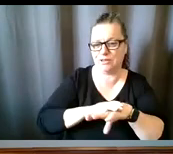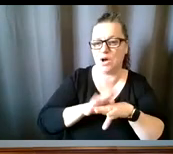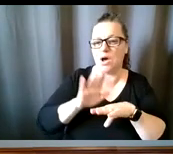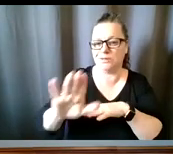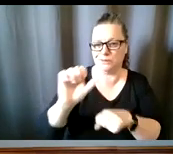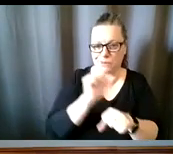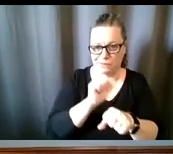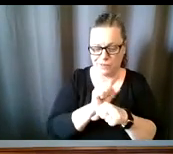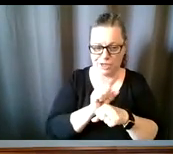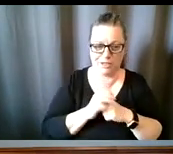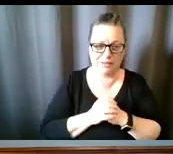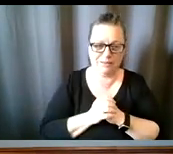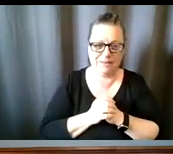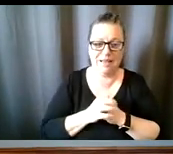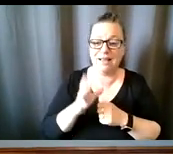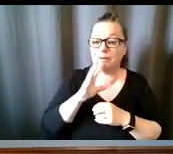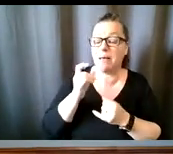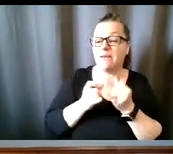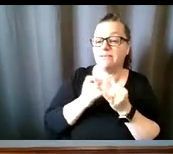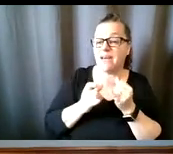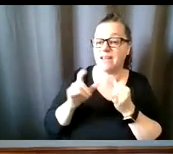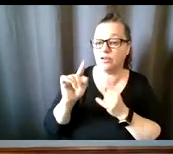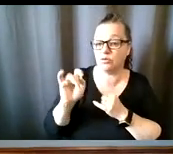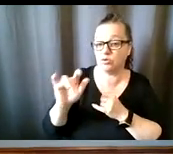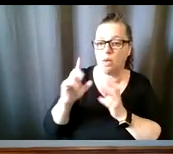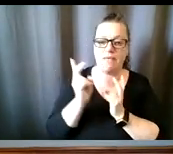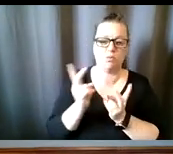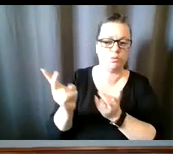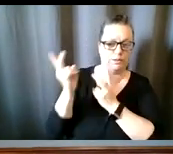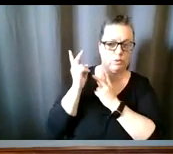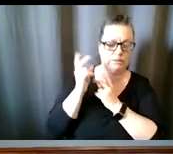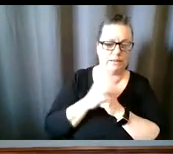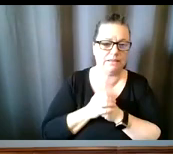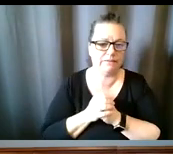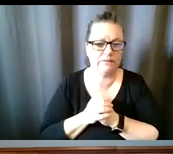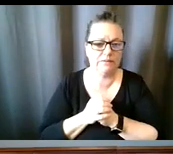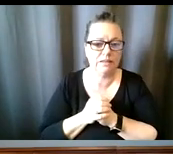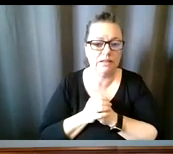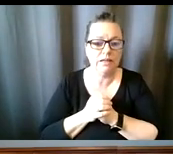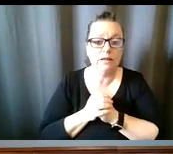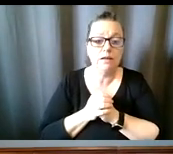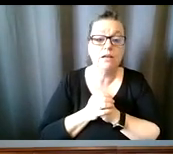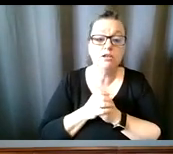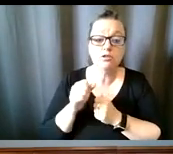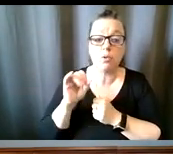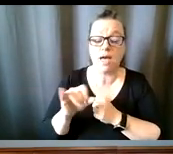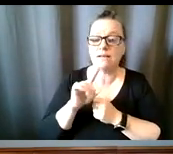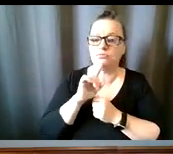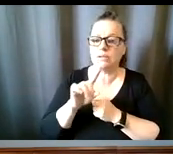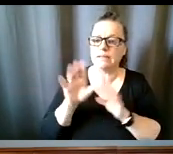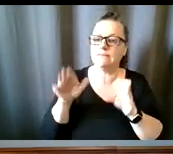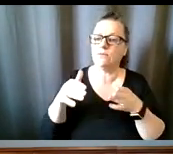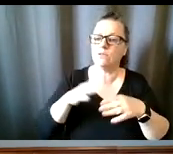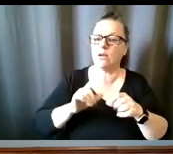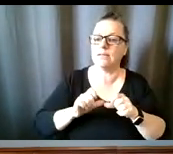work. Let's talk about the final tool, and that of retrospectives. So the retrospective, it's really about continuous improvement.